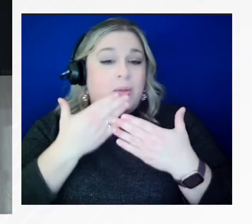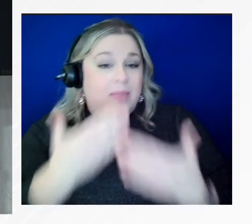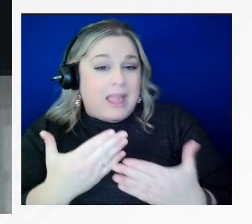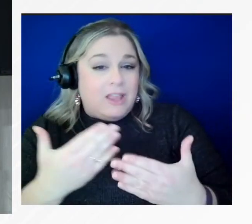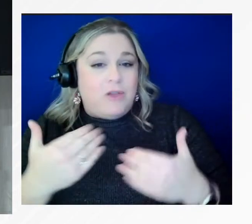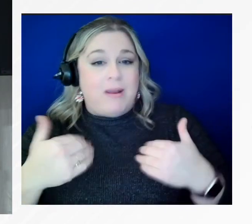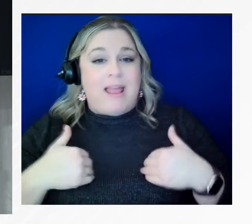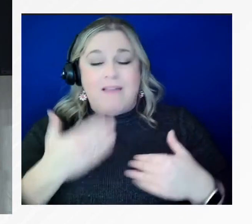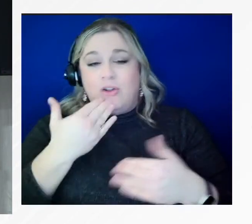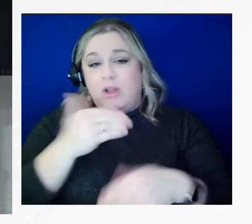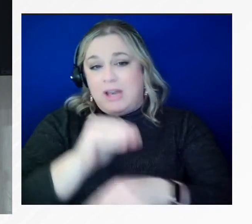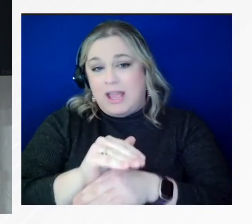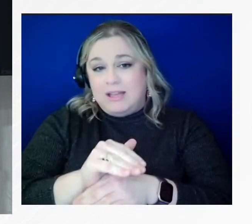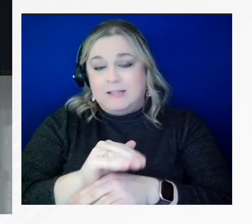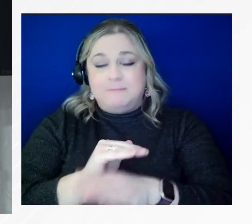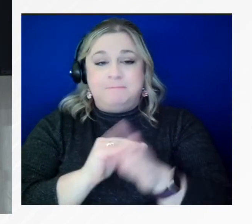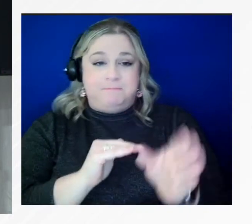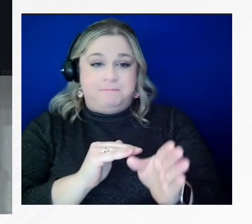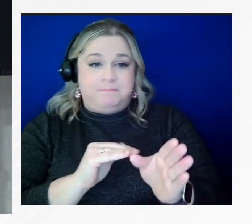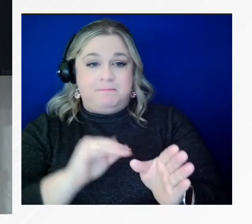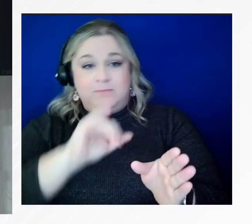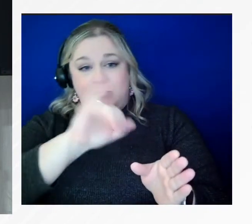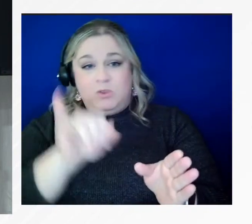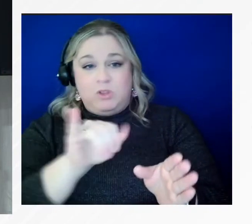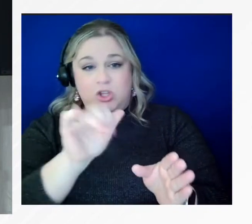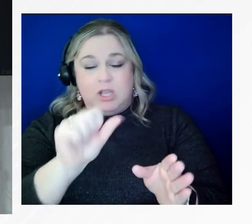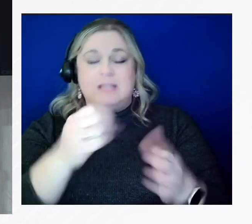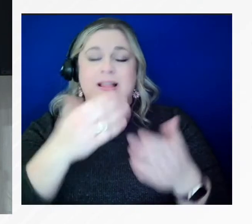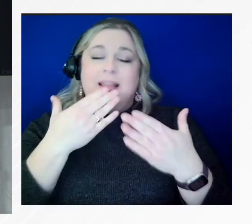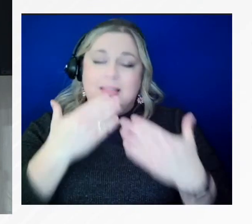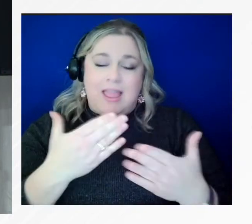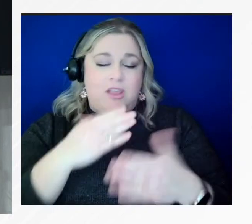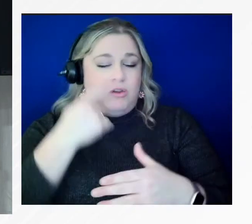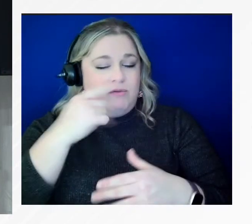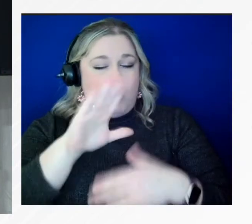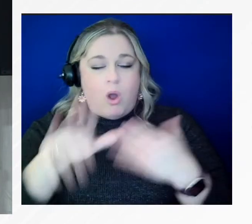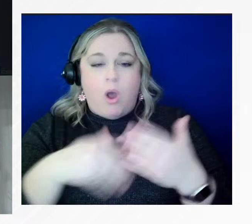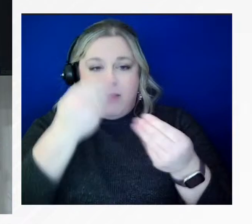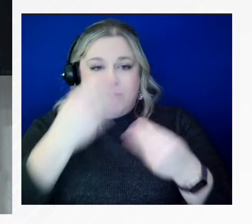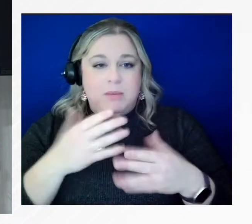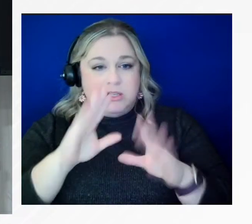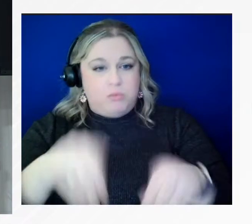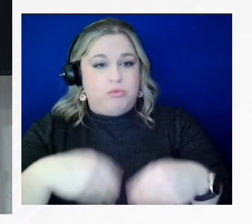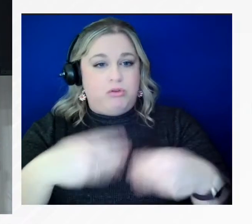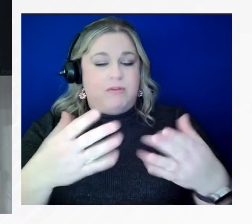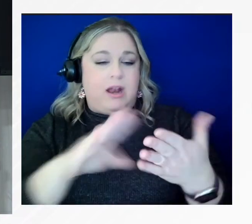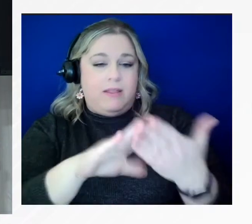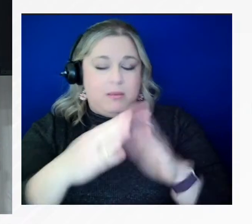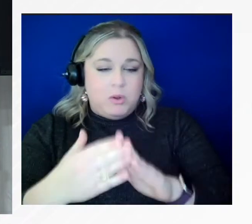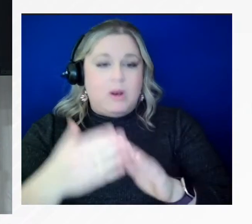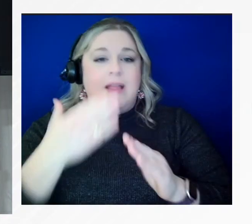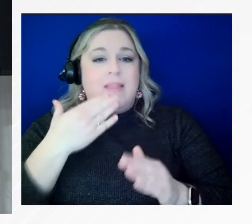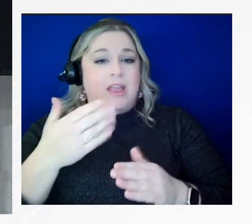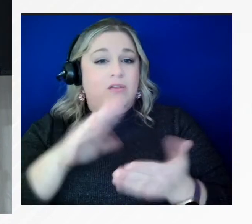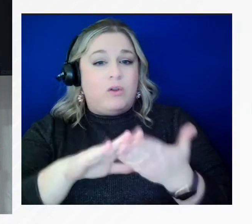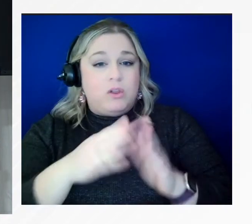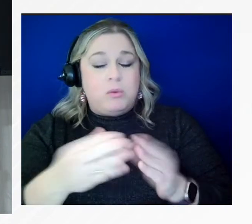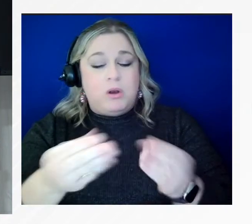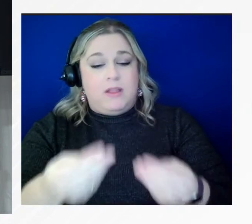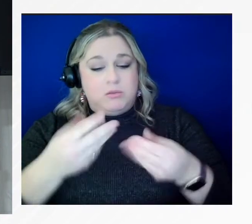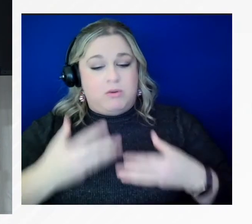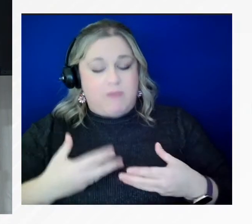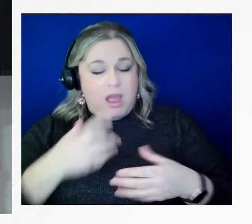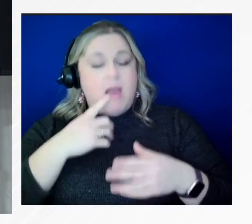I want to thank all of our presenters for the great information that they provided to the community. Thank you to the community that has provided questions and asked questions in